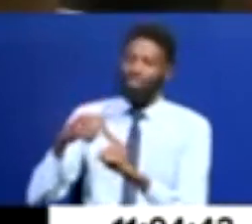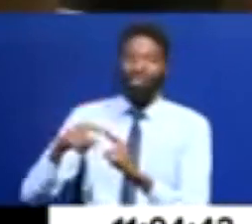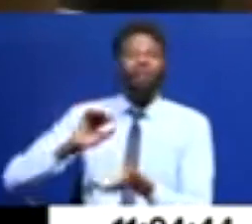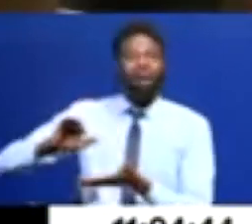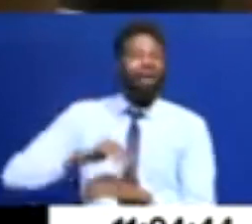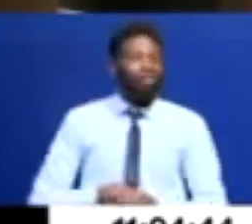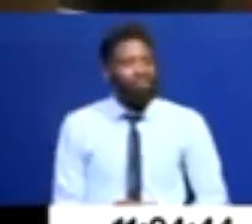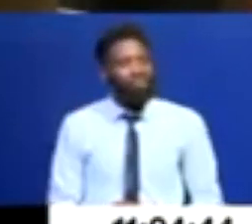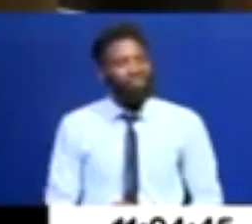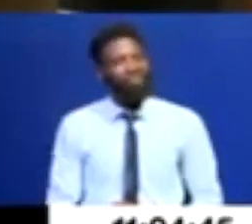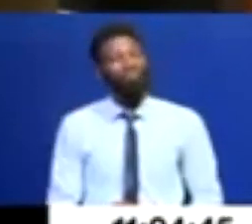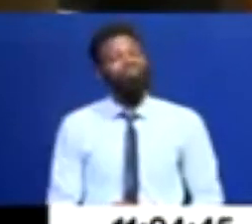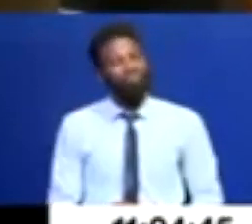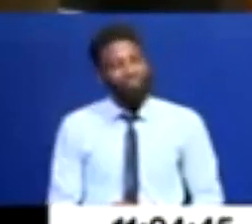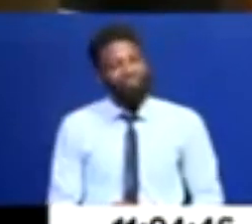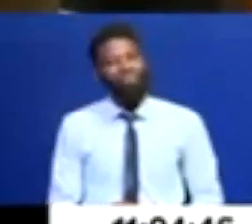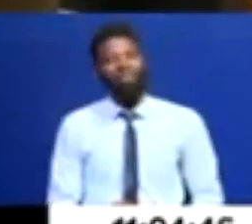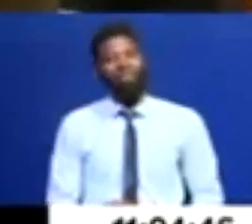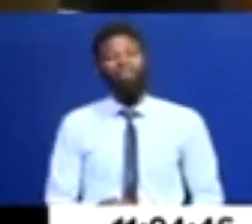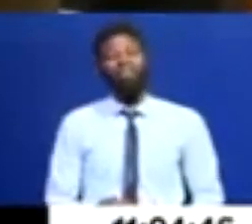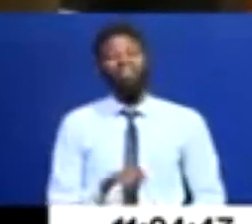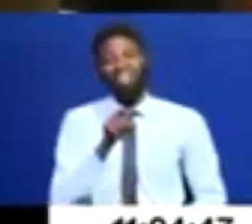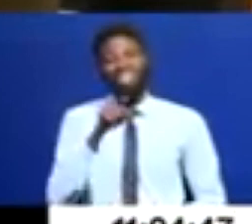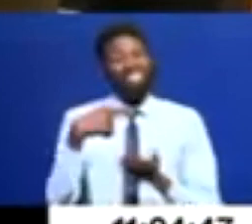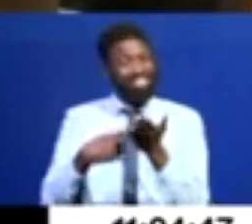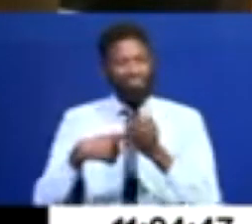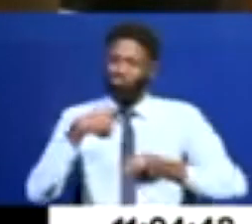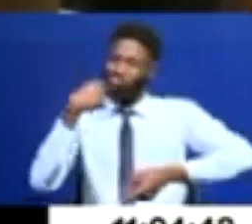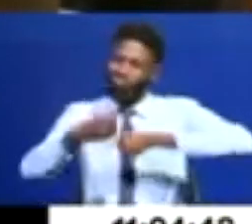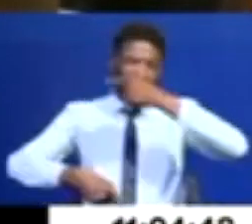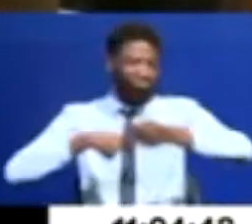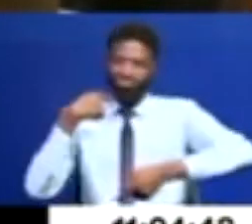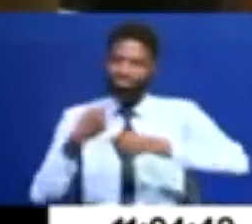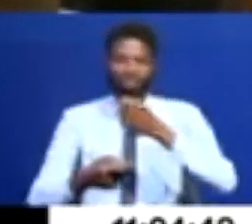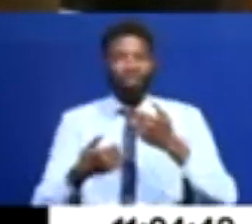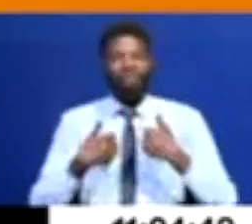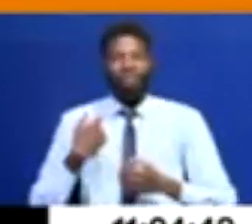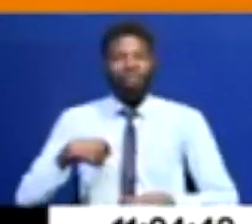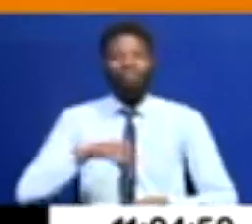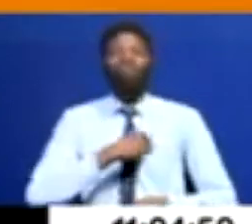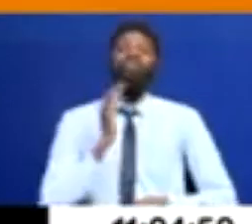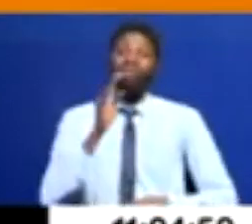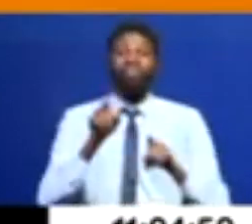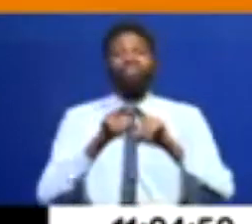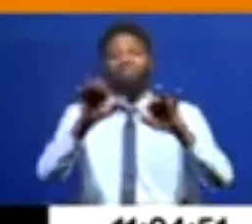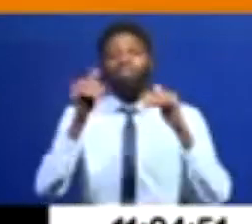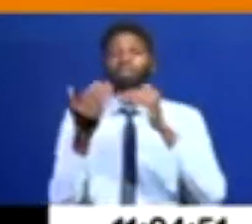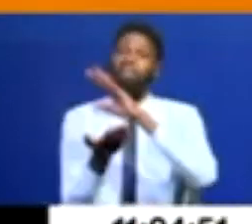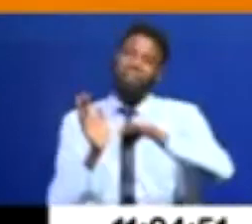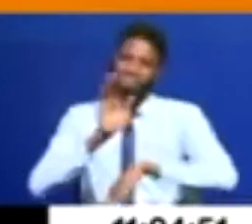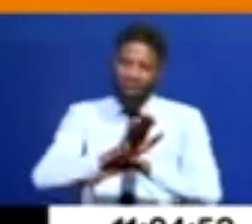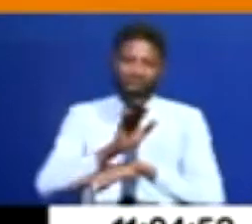Gentlemen, this is, of course, an ongoing conversation, and we'll definitely be calling you back to come here so